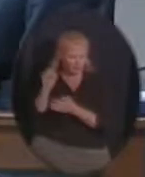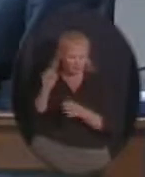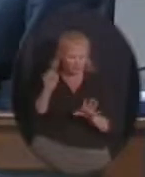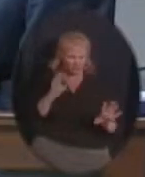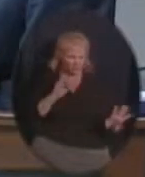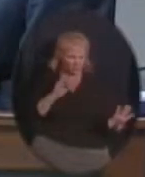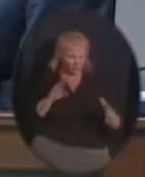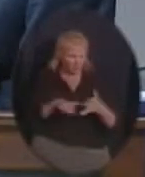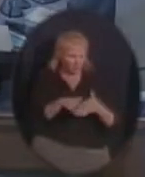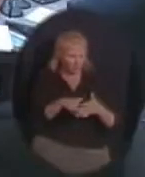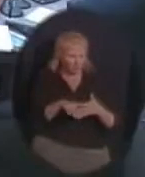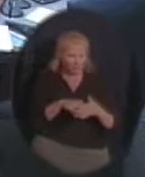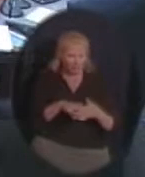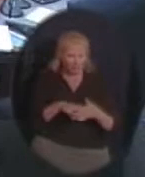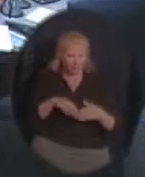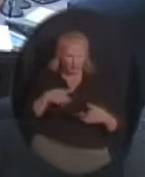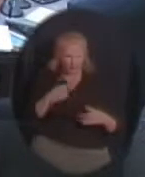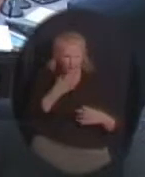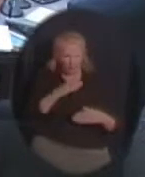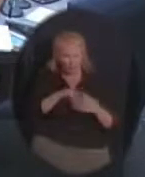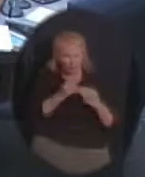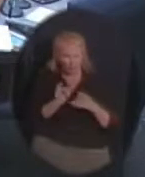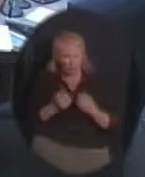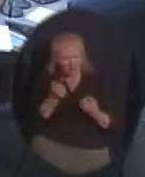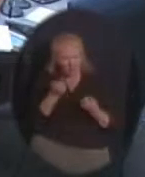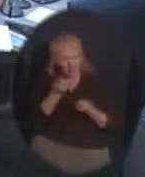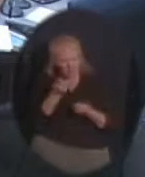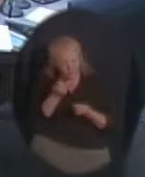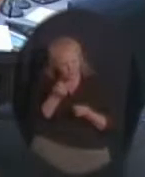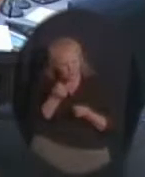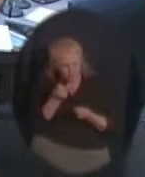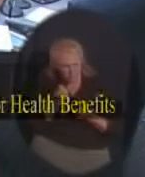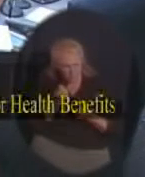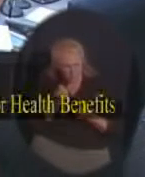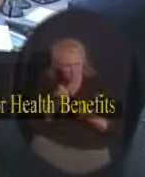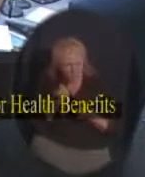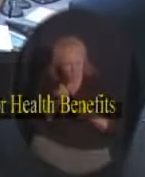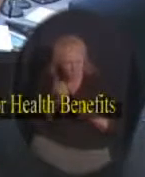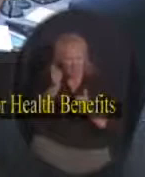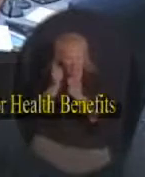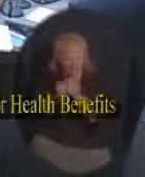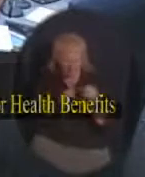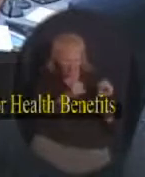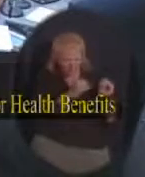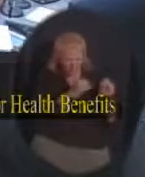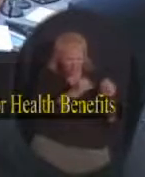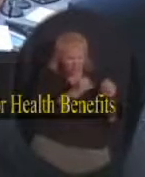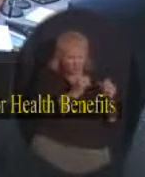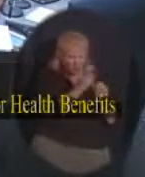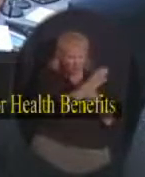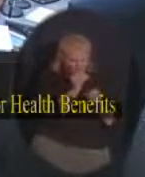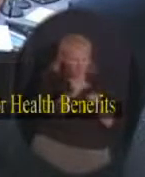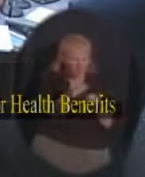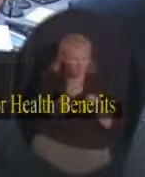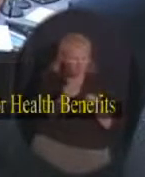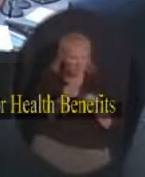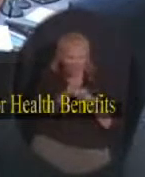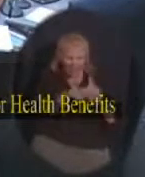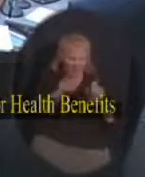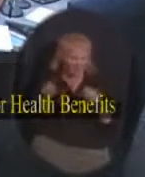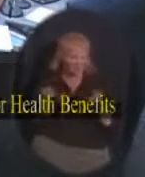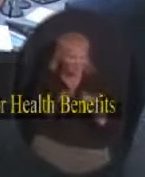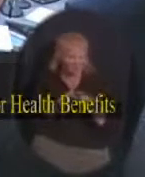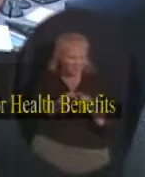standardized process? In other words, each firm was asked the same, the criteria was the same for across all